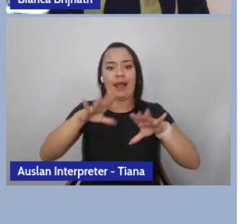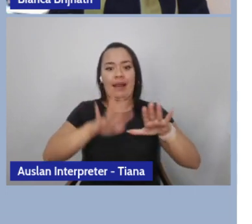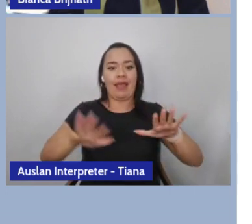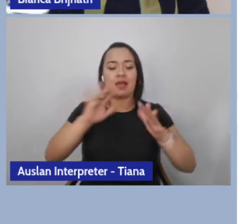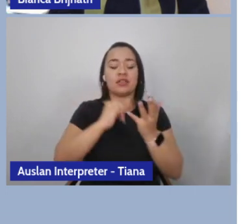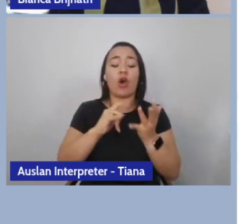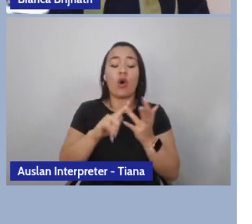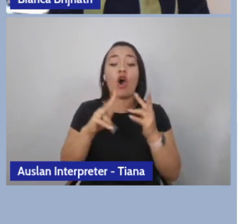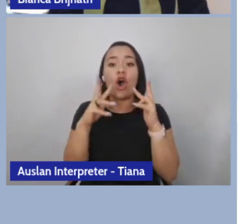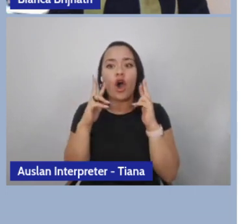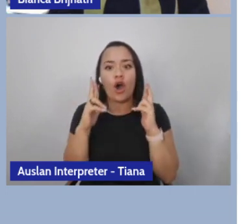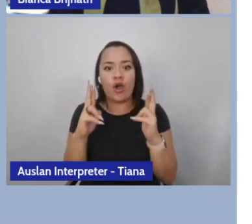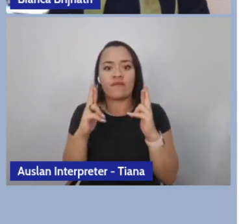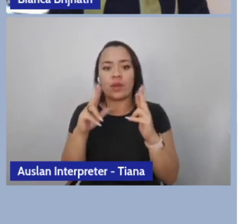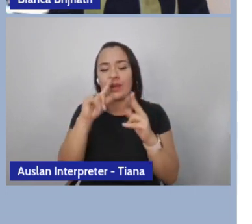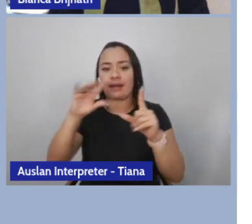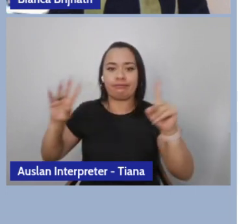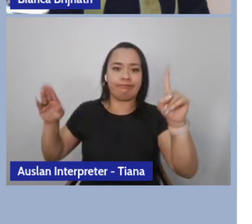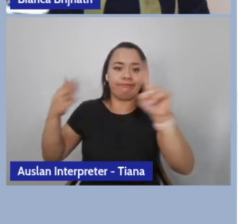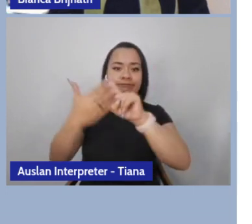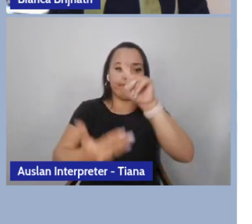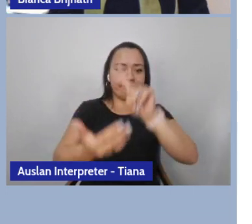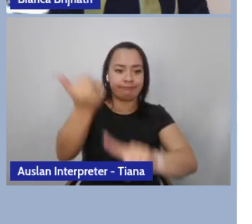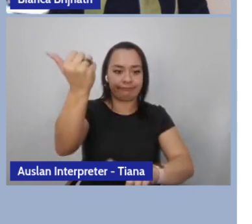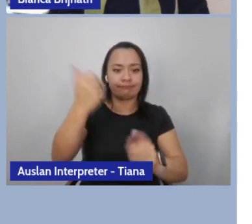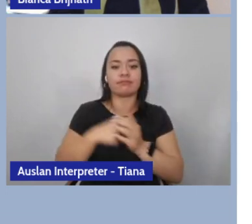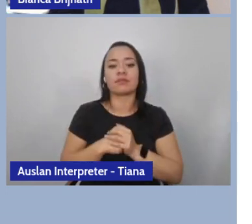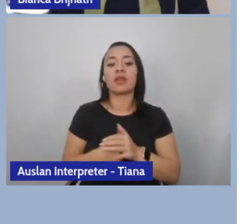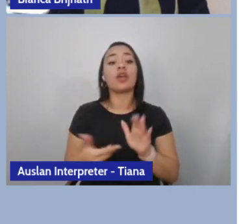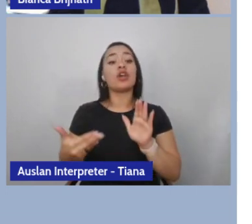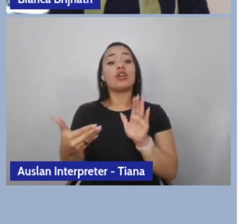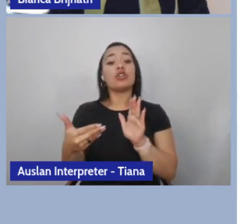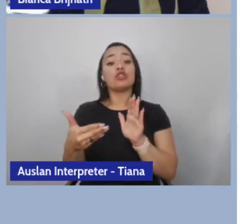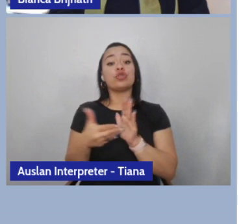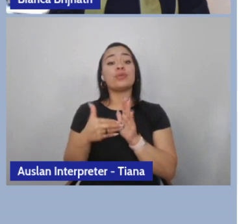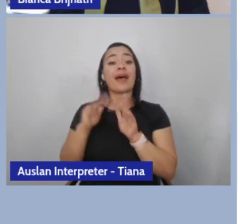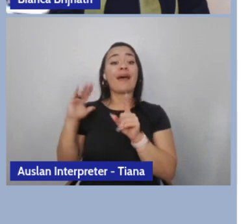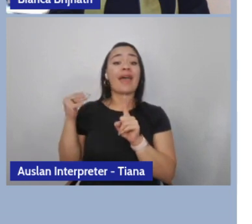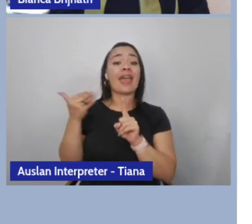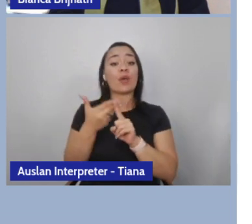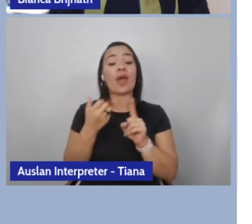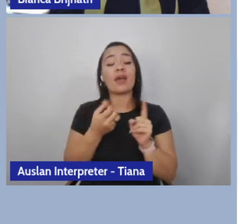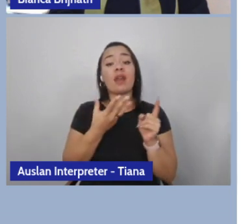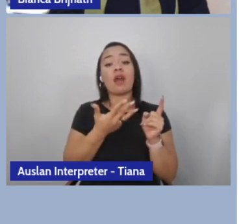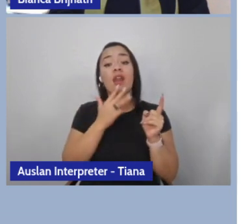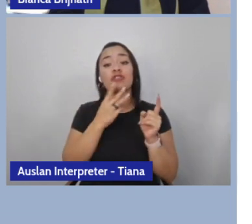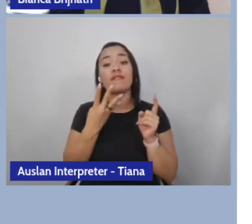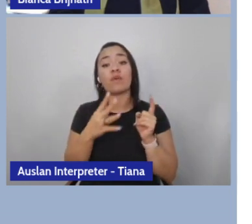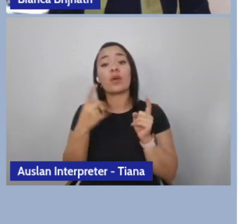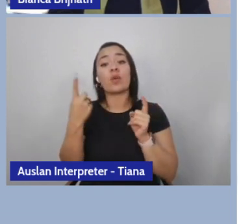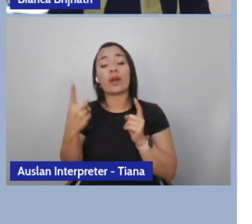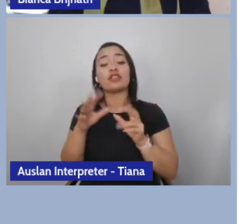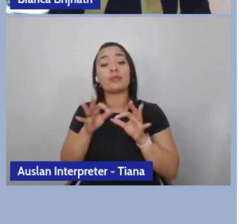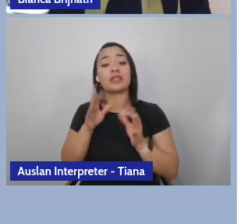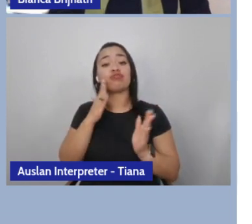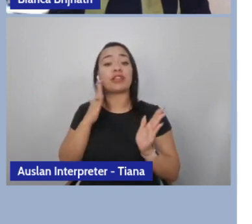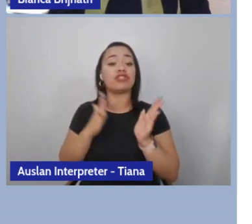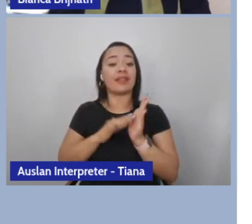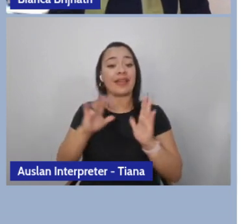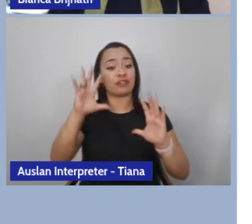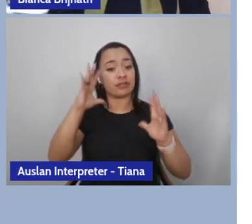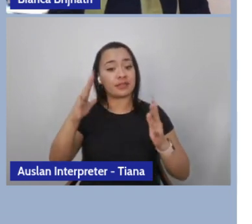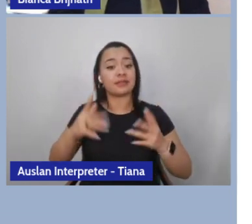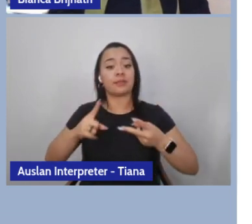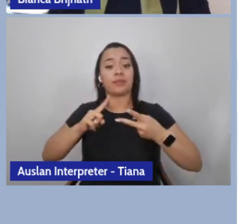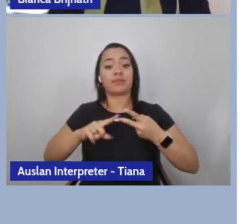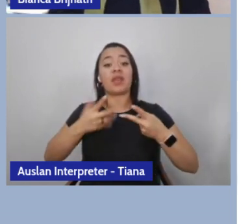this goal. To date, we've had 941 interpreters register their interests, 563 have gone on to